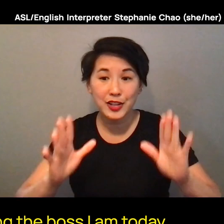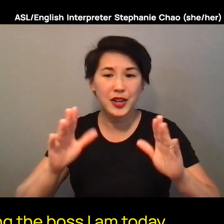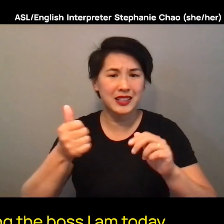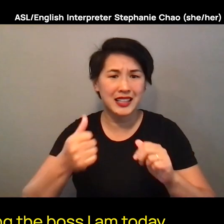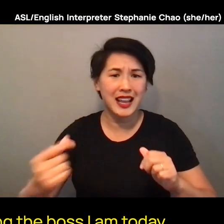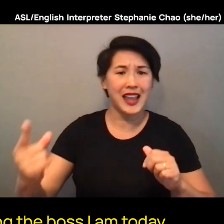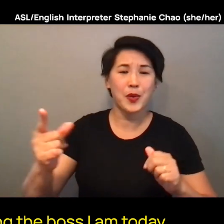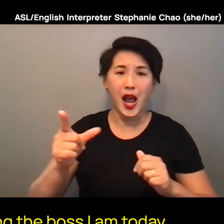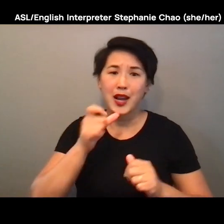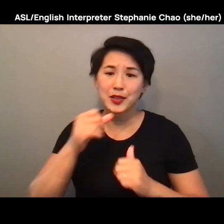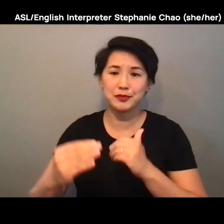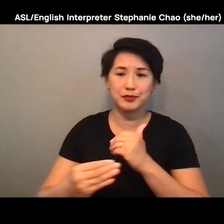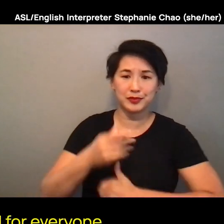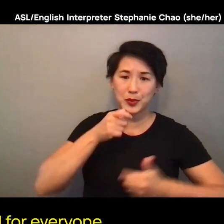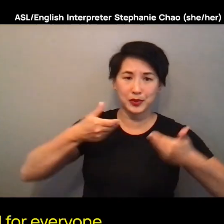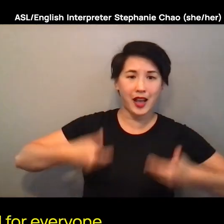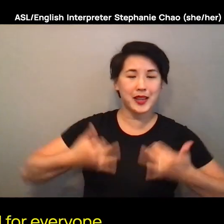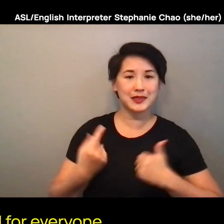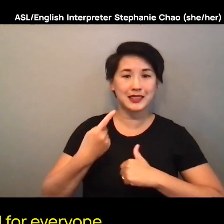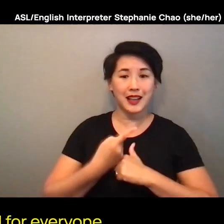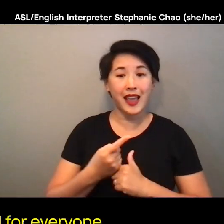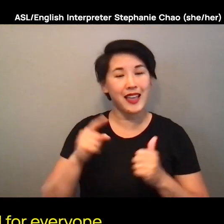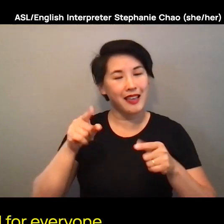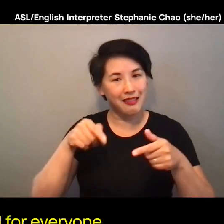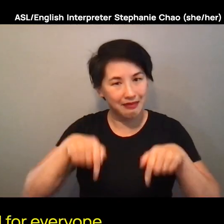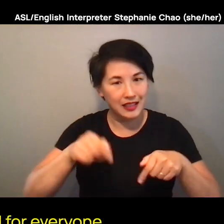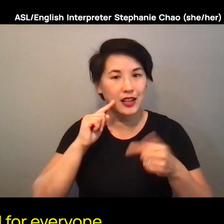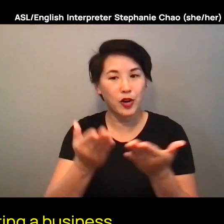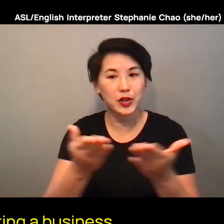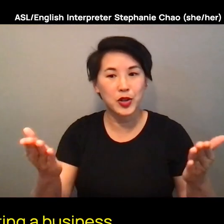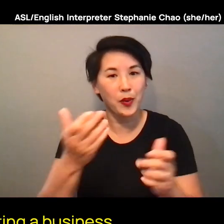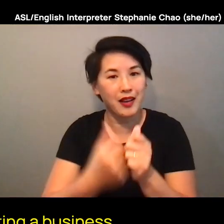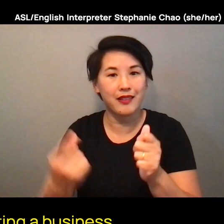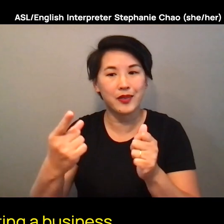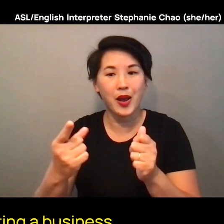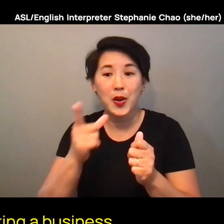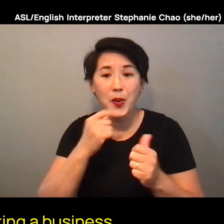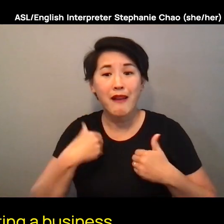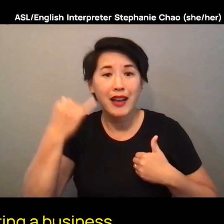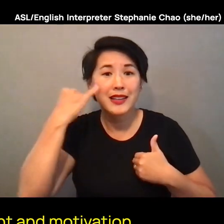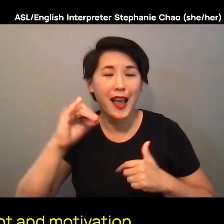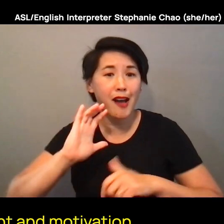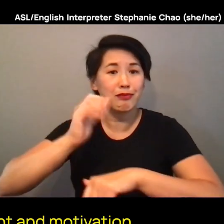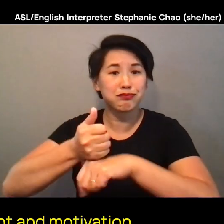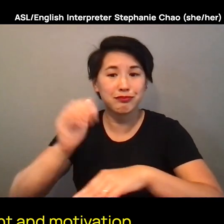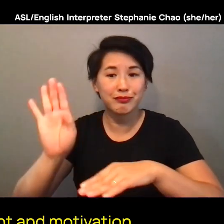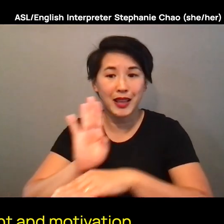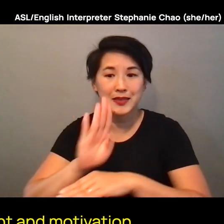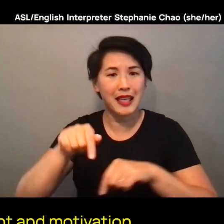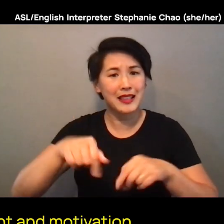the boss I am today. This is for you and for everyone with an idea of starting a business. Let this